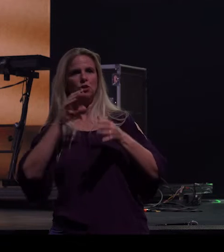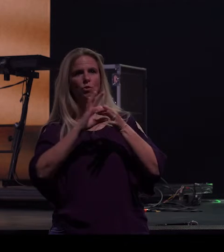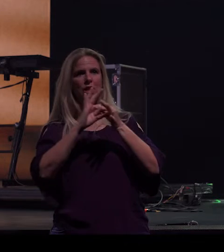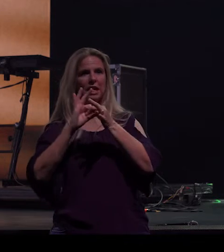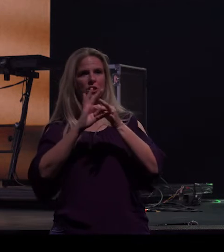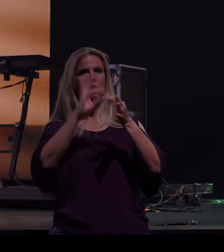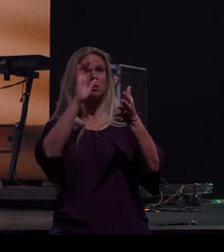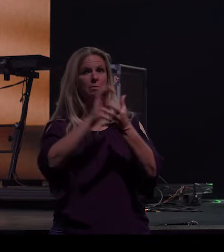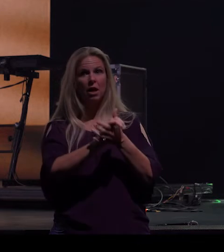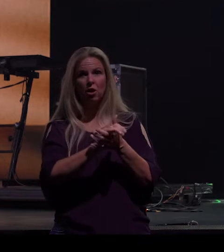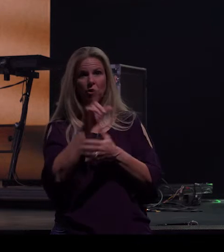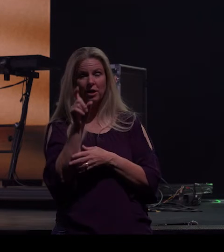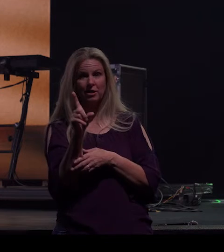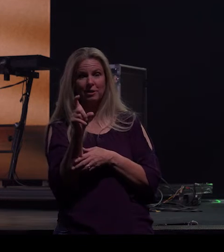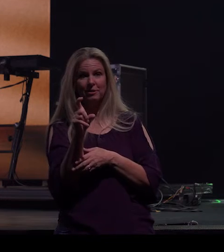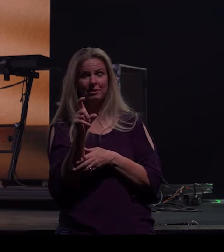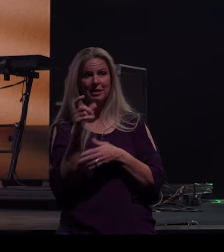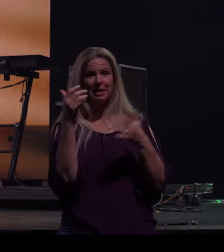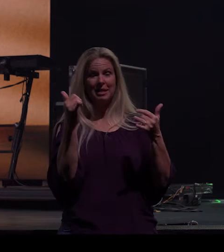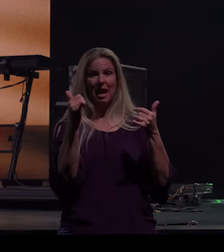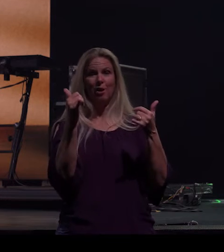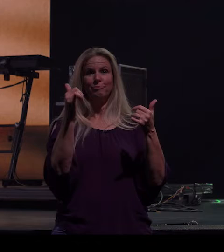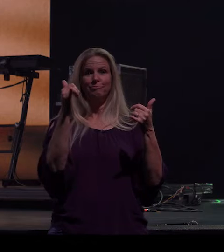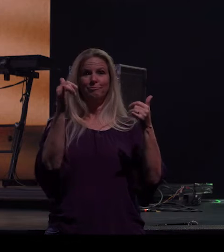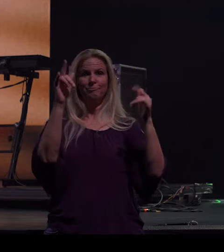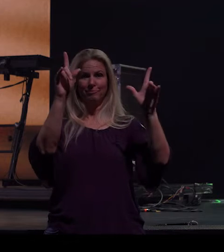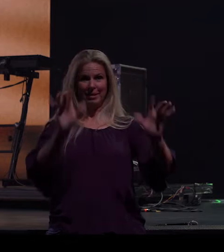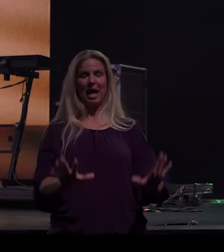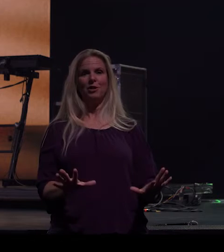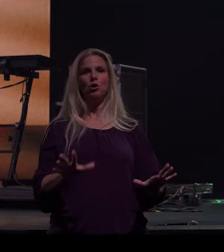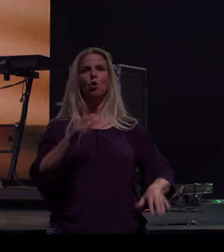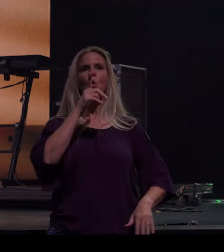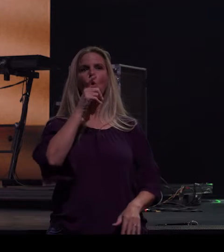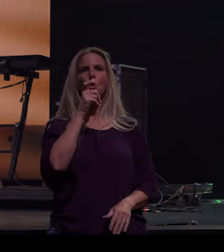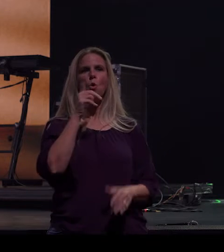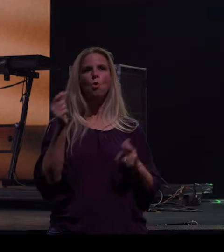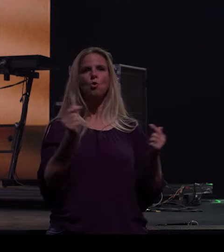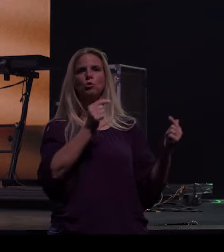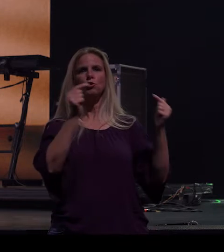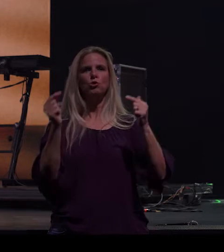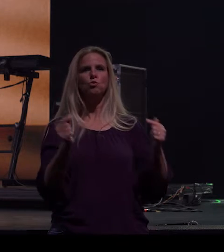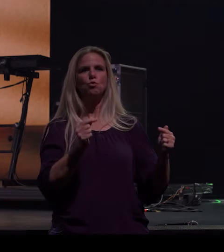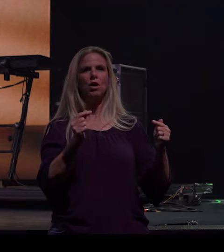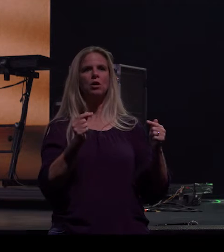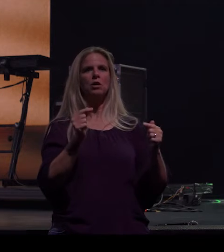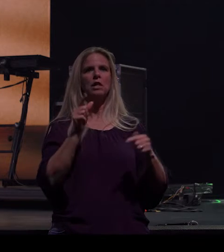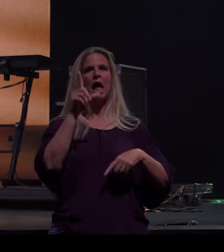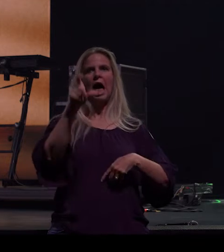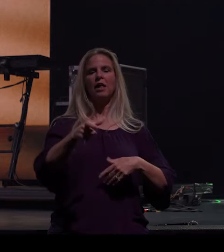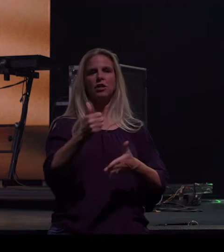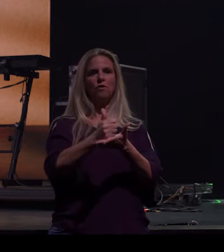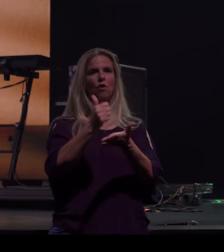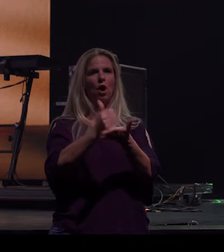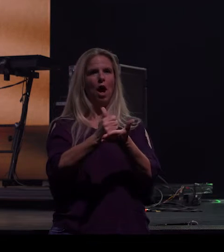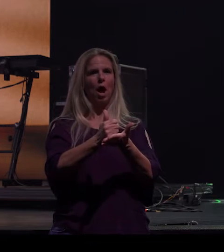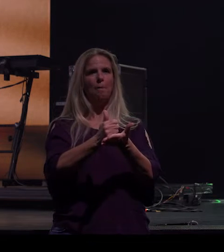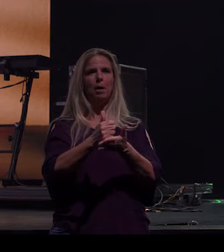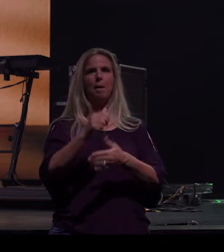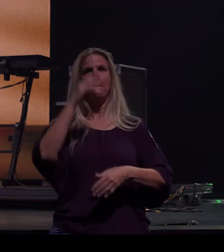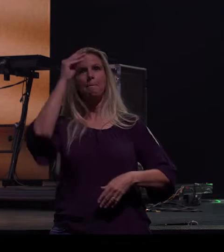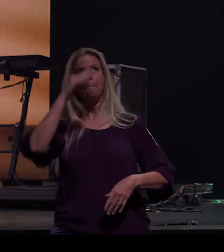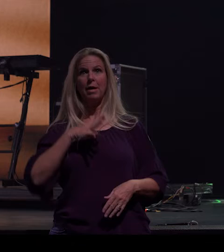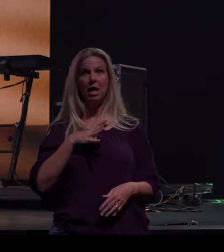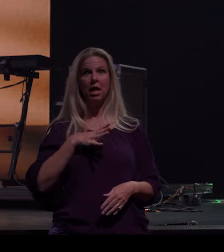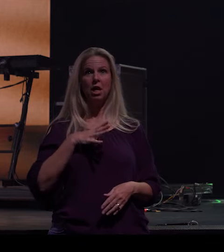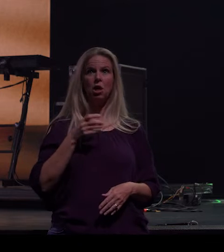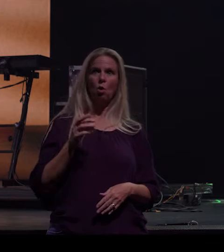marriage? Now, pop quiz, everybody's got to play. Who struggles more asking for help? What does every study say, men or women? I'm